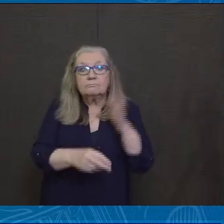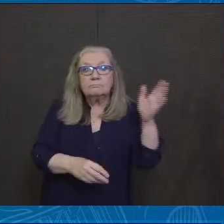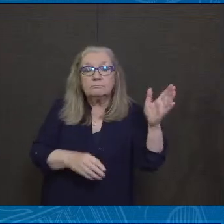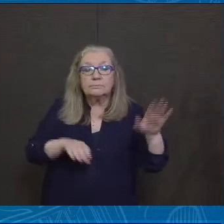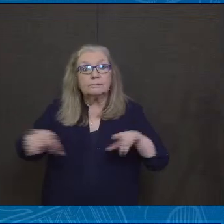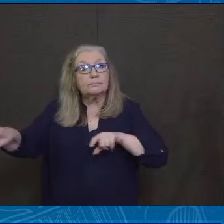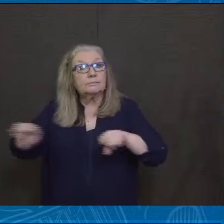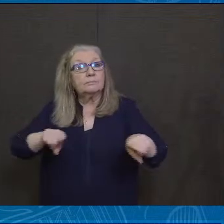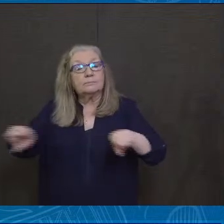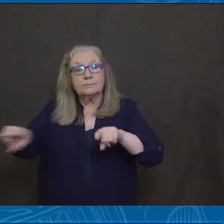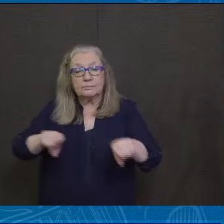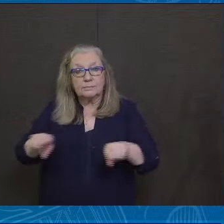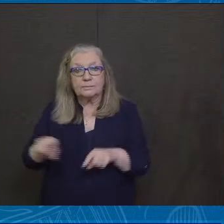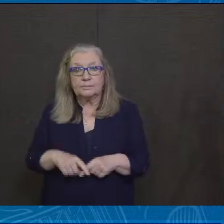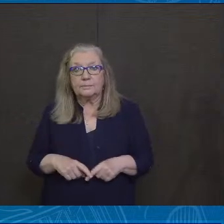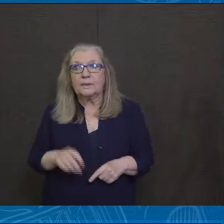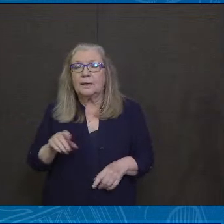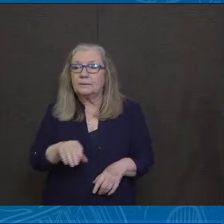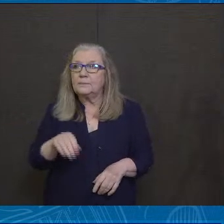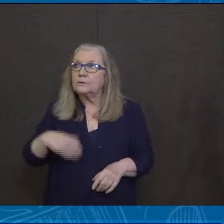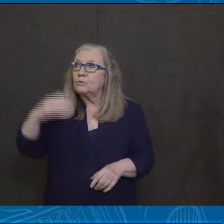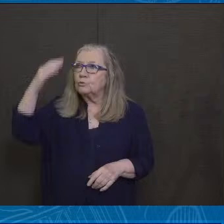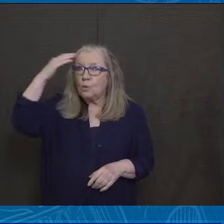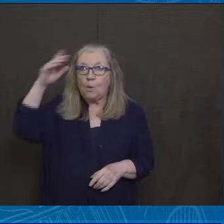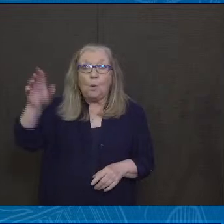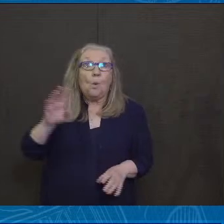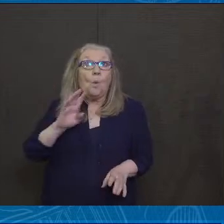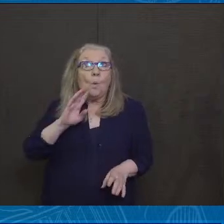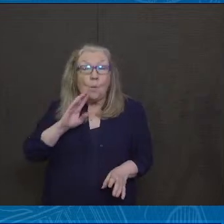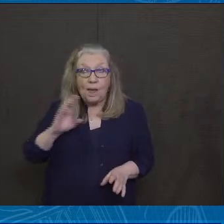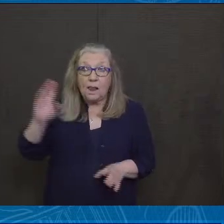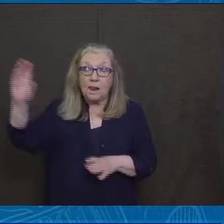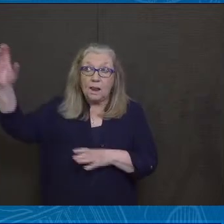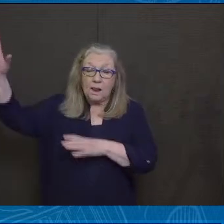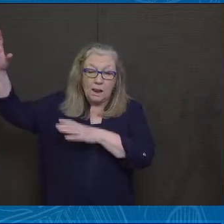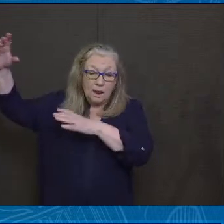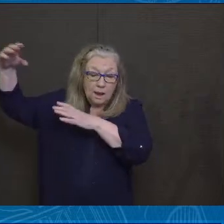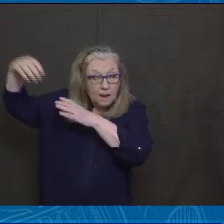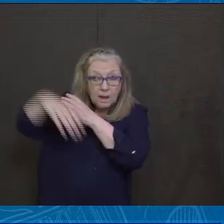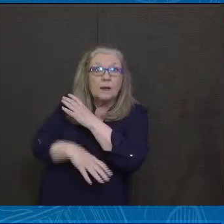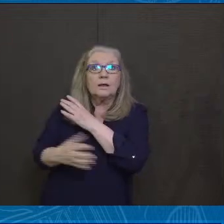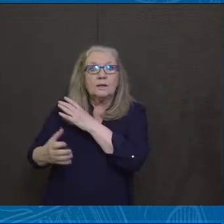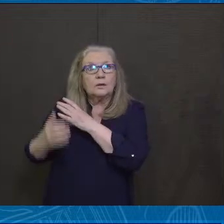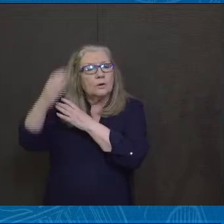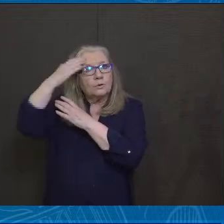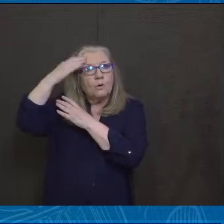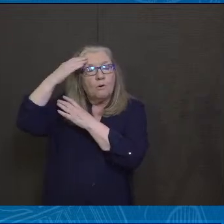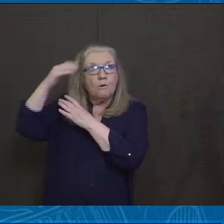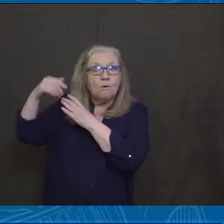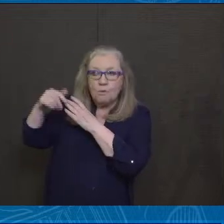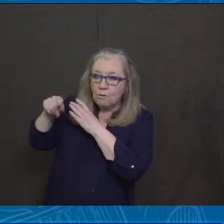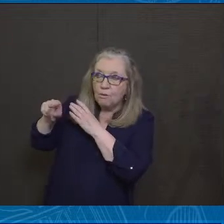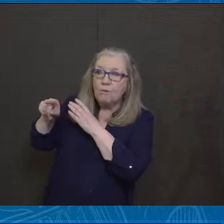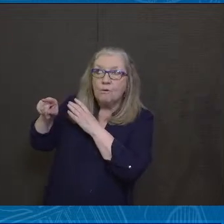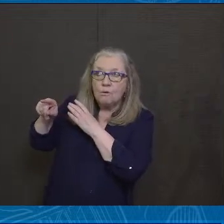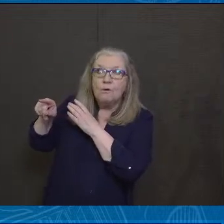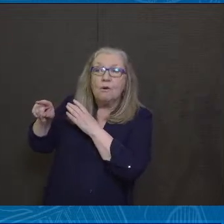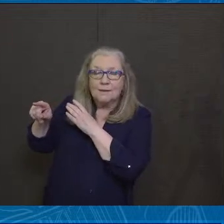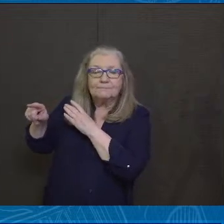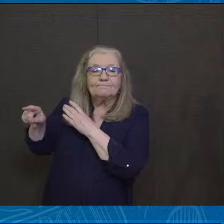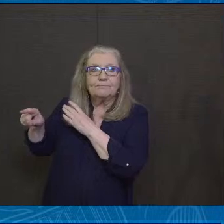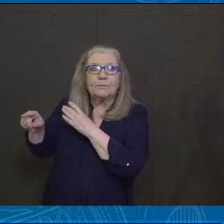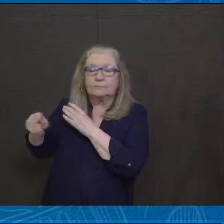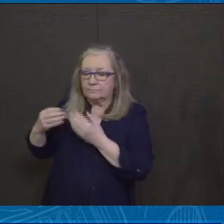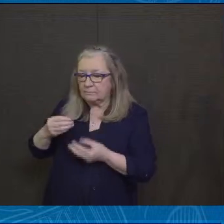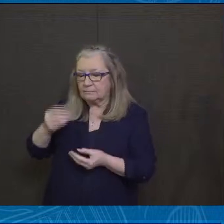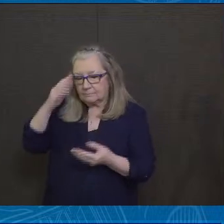and reporting, knowing the signs of landslide is a form of early warning system that leads to community